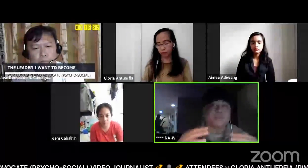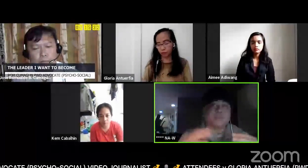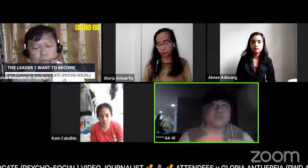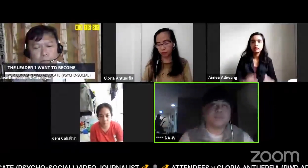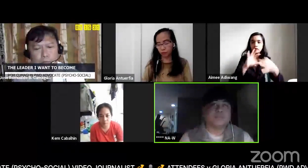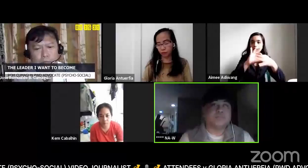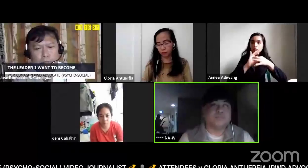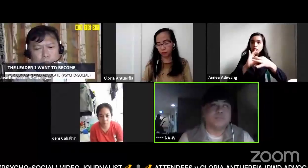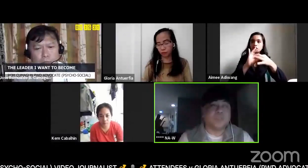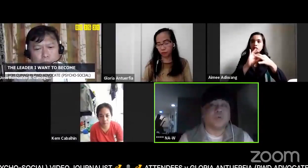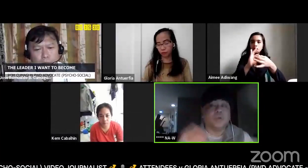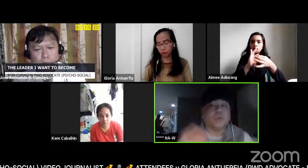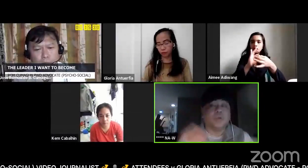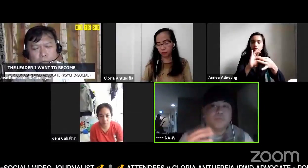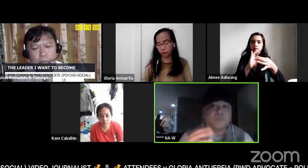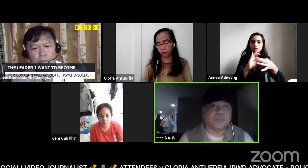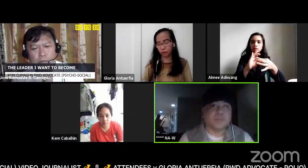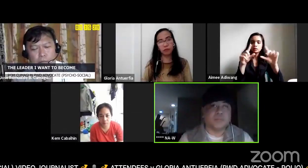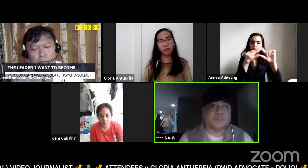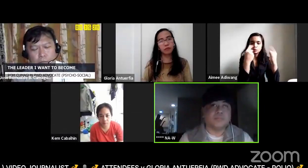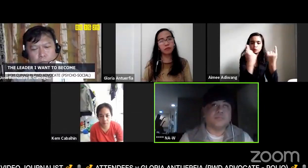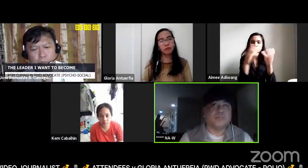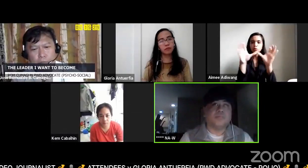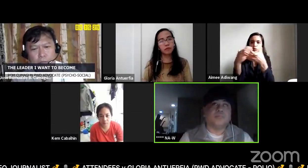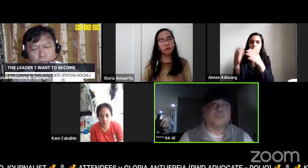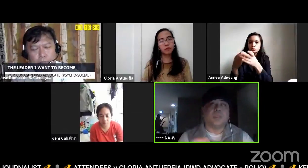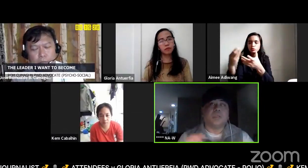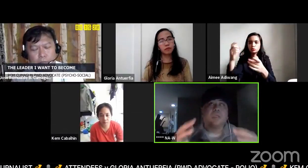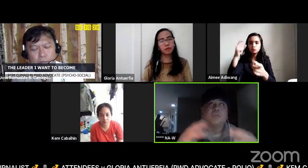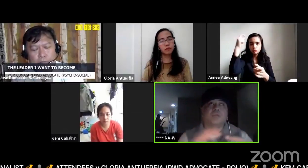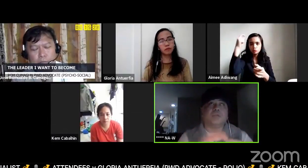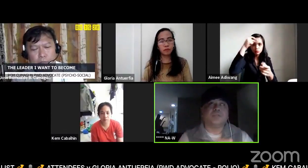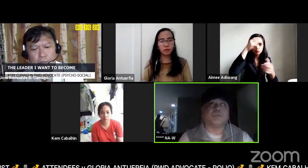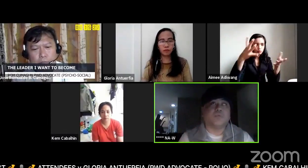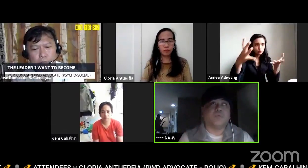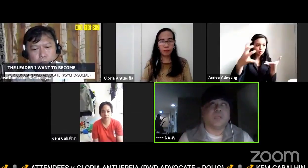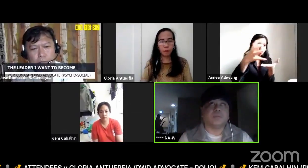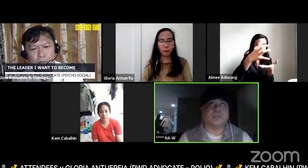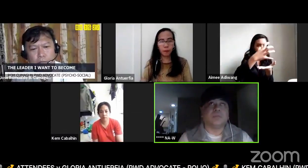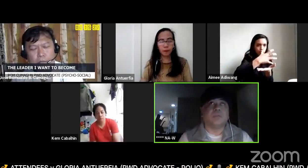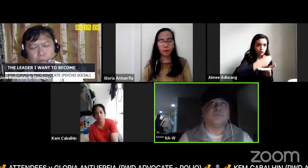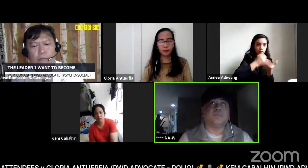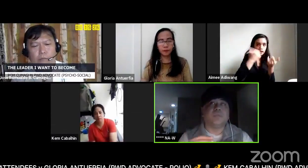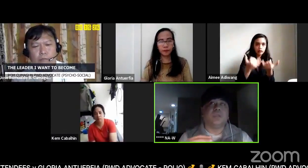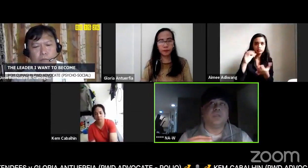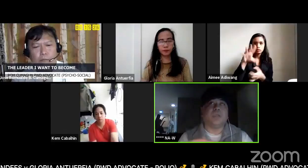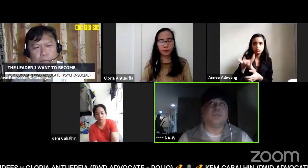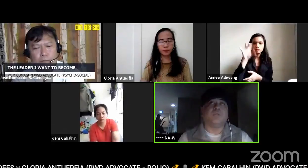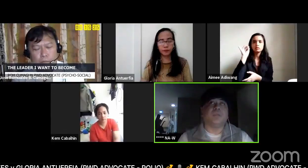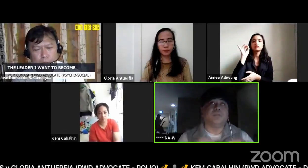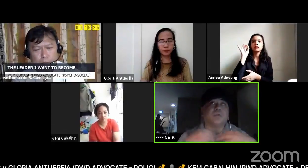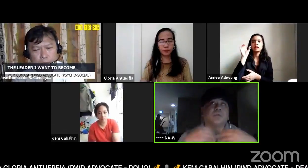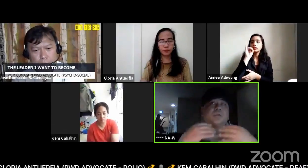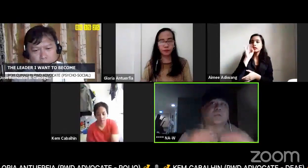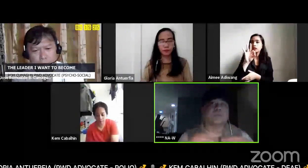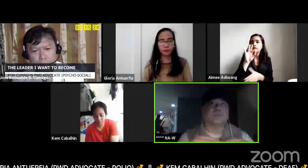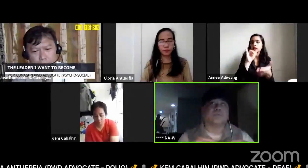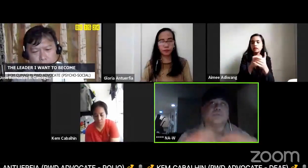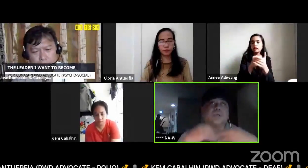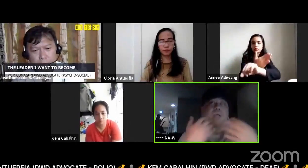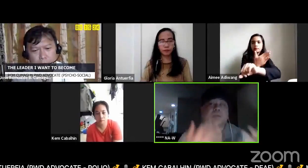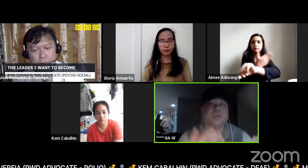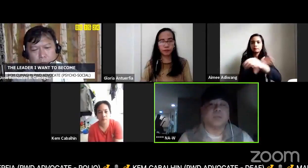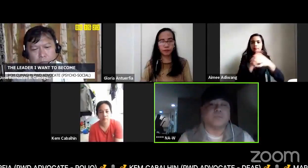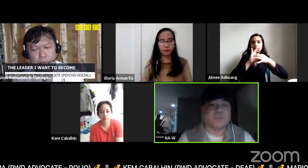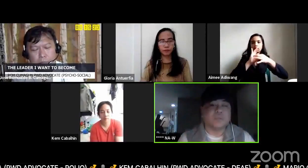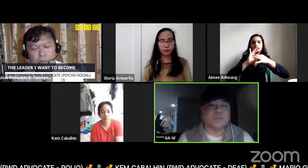group sense, their collective wisdom, and they can only discover that if they elevate their connection